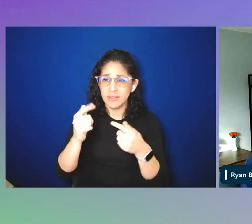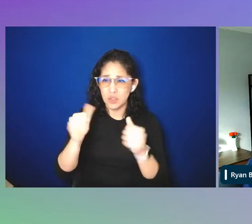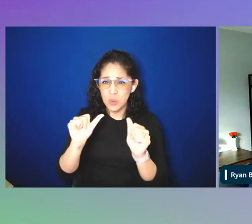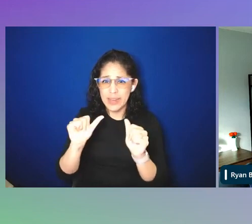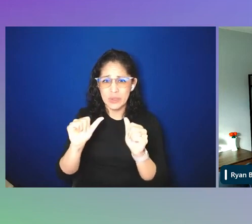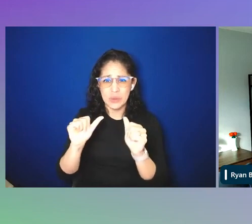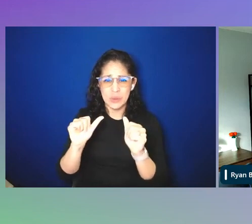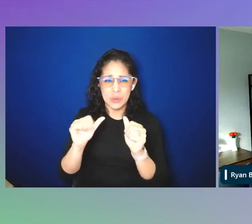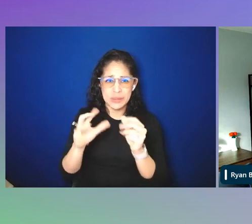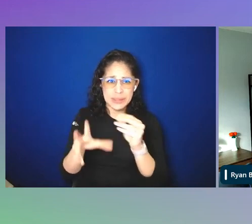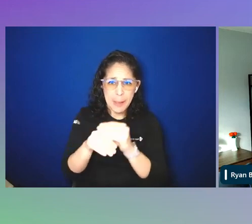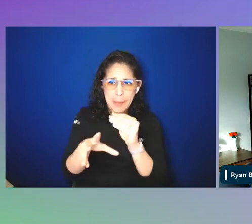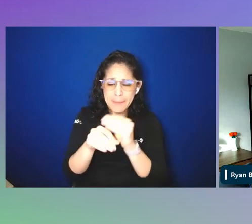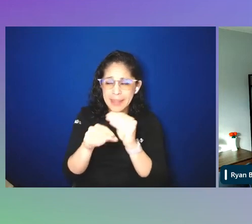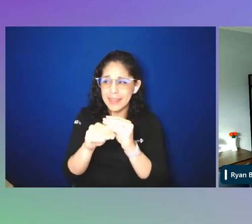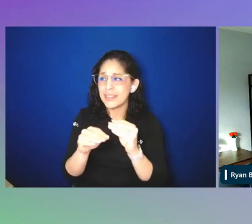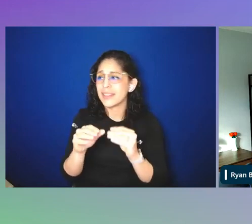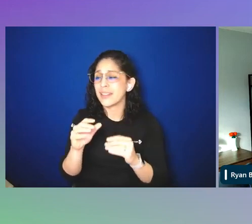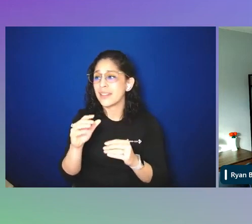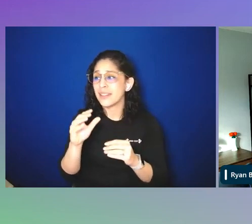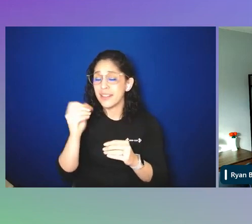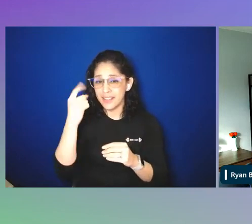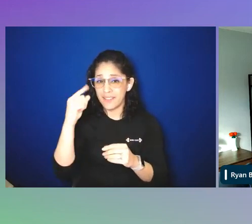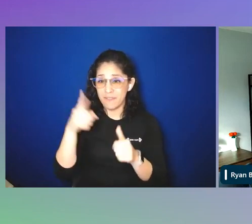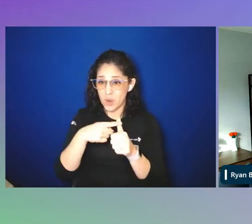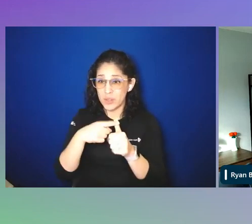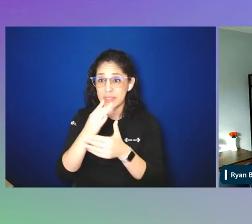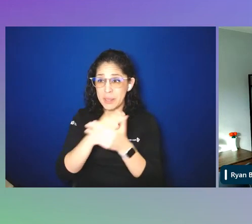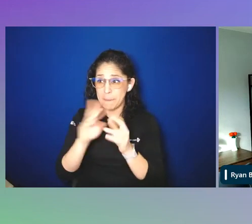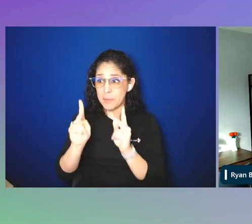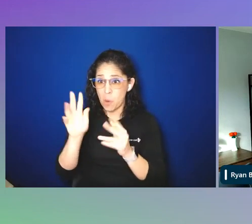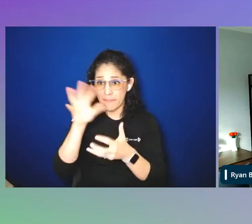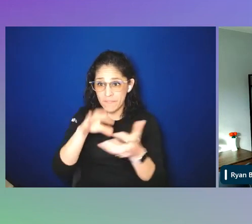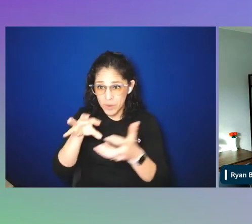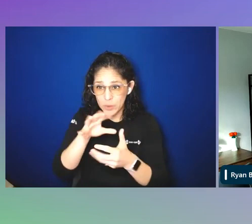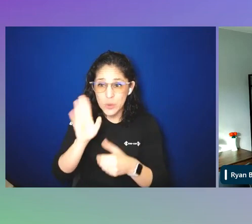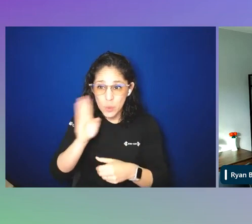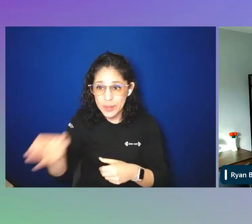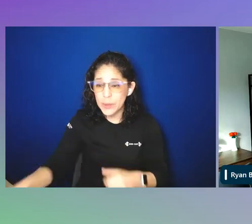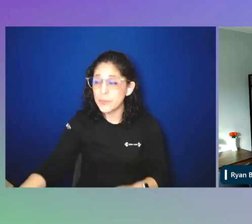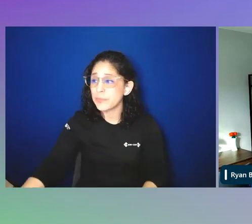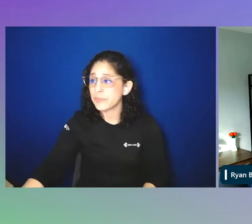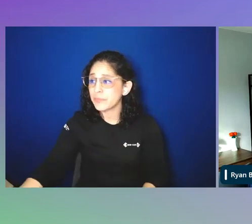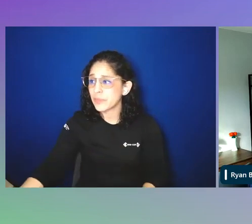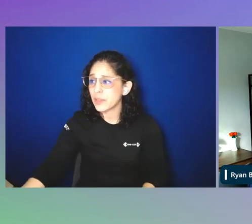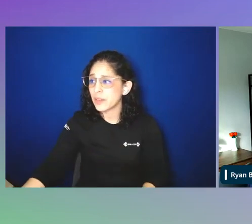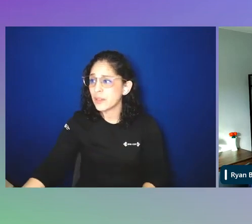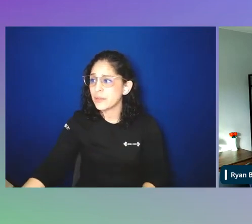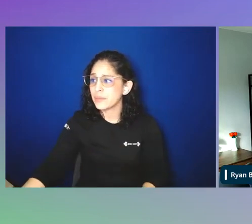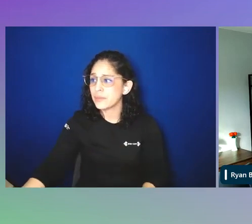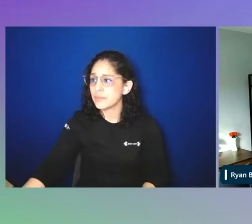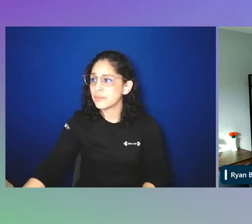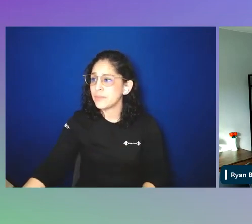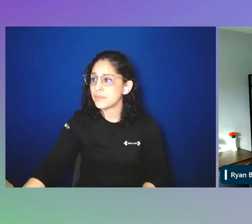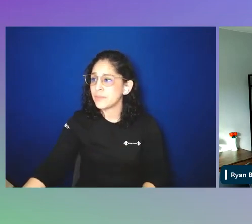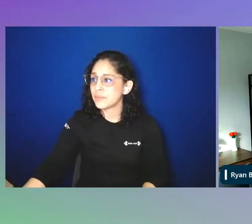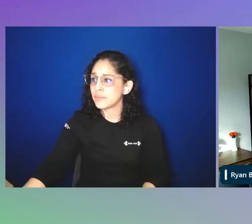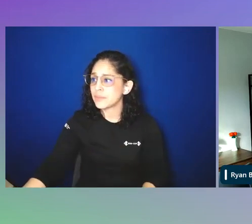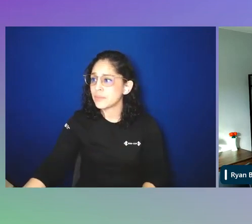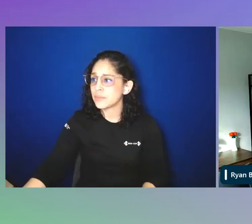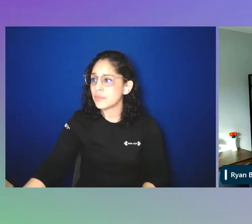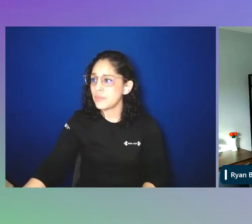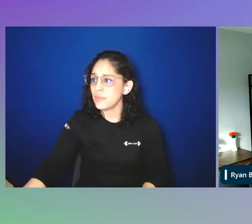some people won't, that they'll be confused because they'll hear the text, but they won't see it. So sighted screen reader users, but